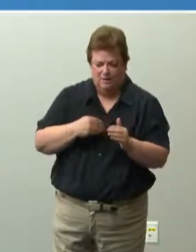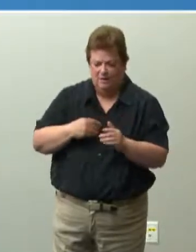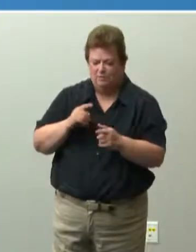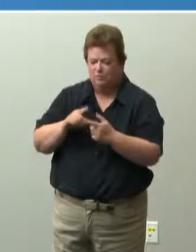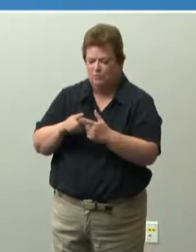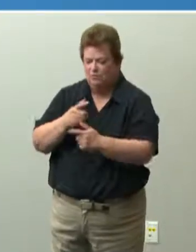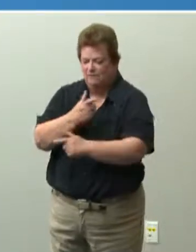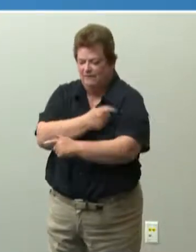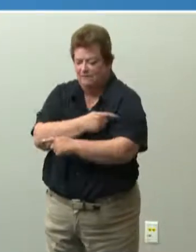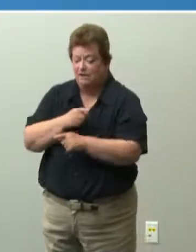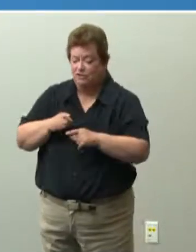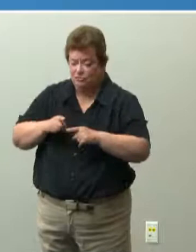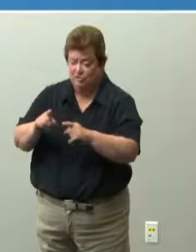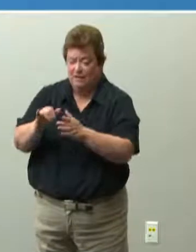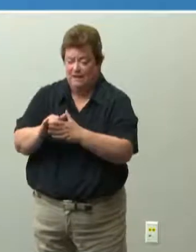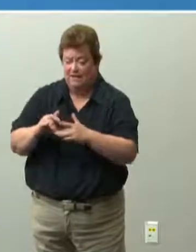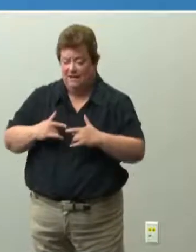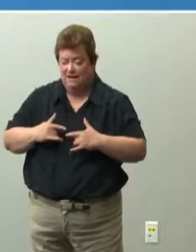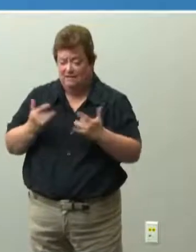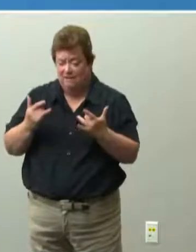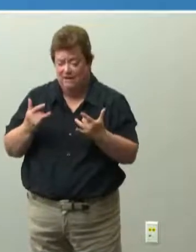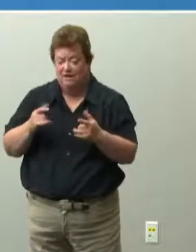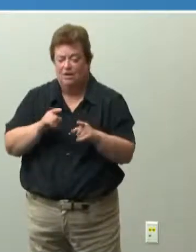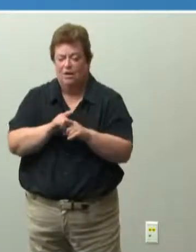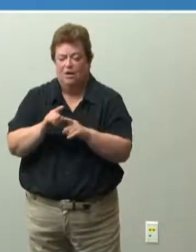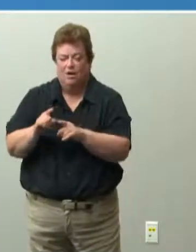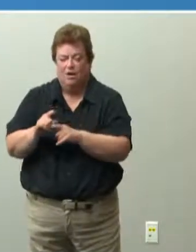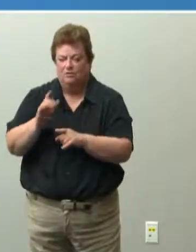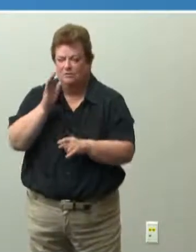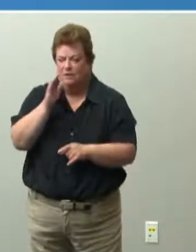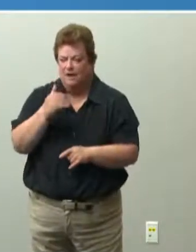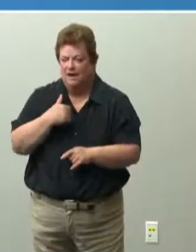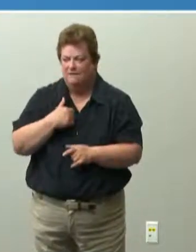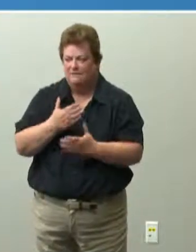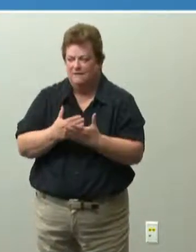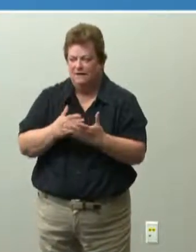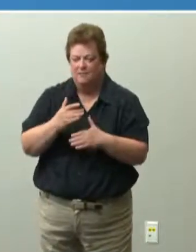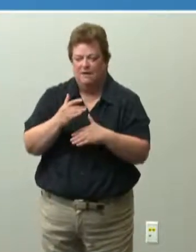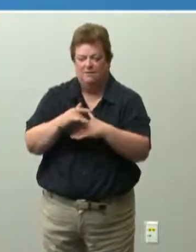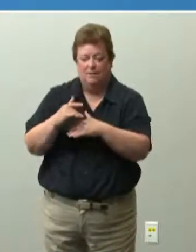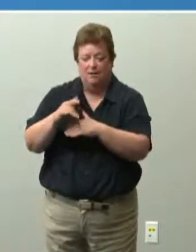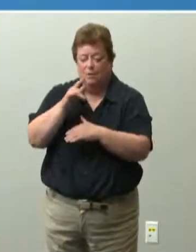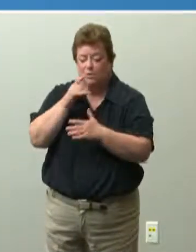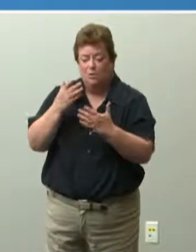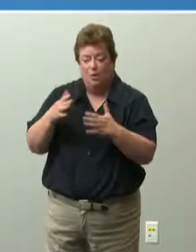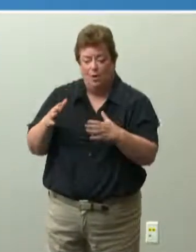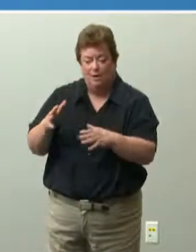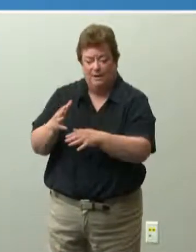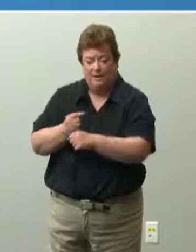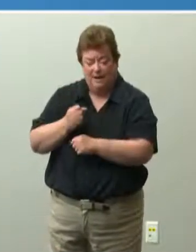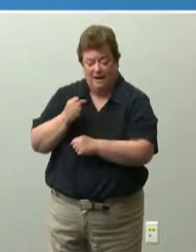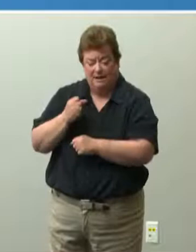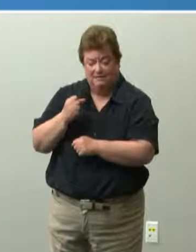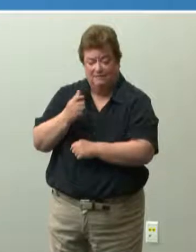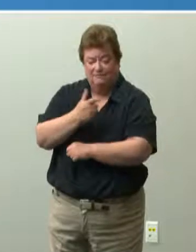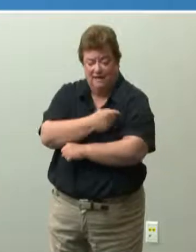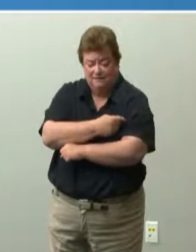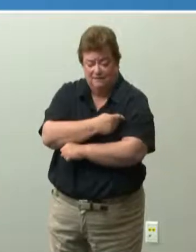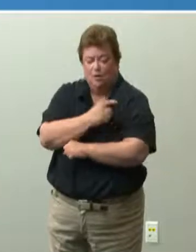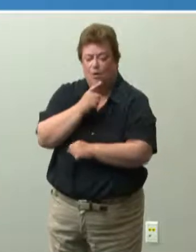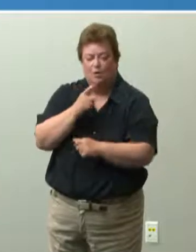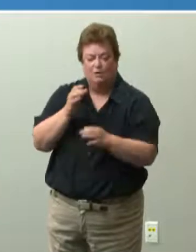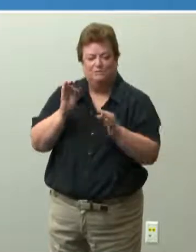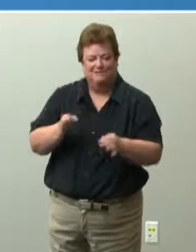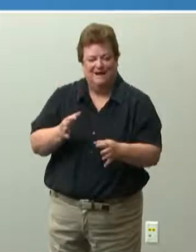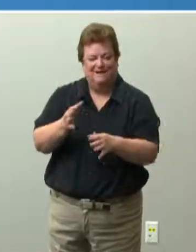vaccinations at the event. And we'll also have some incentives available as well for folks who have already gotten vaccinated and who will choose to get vaccinated that day.